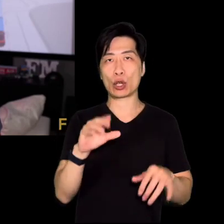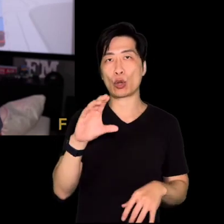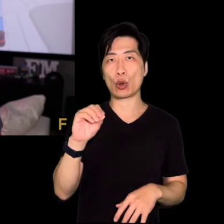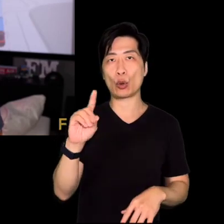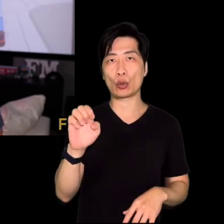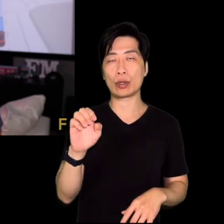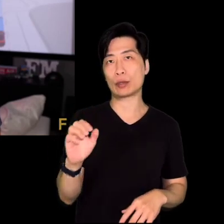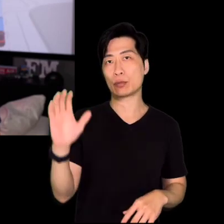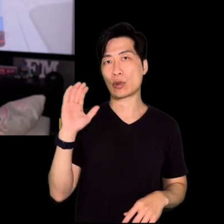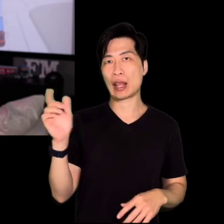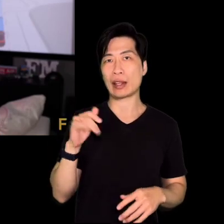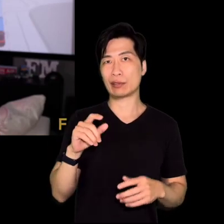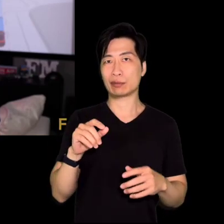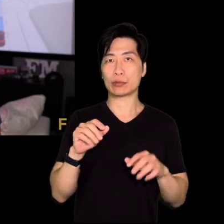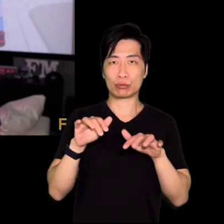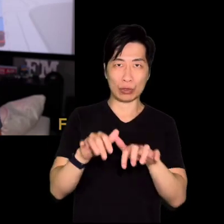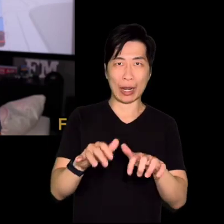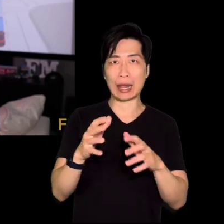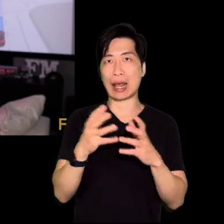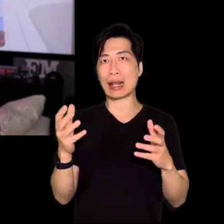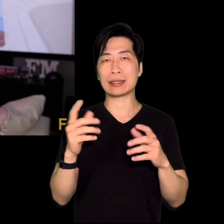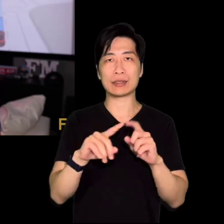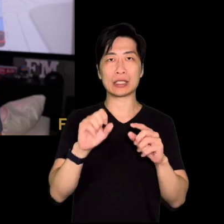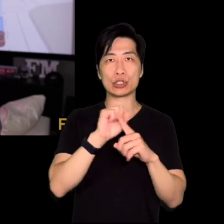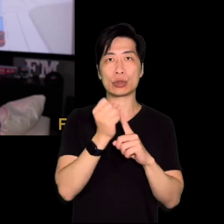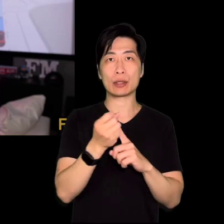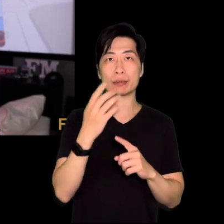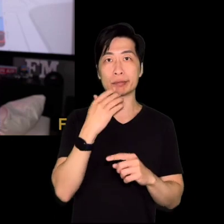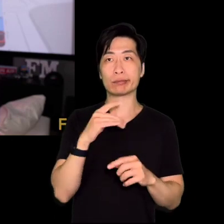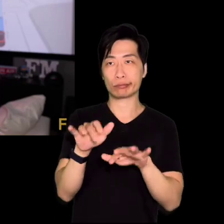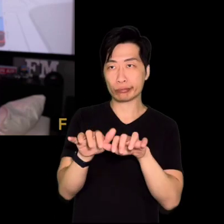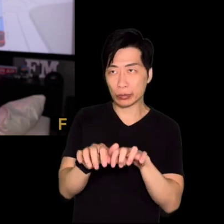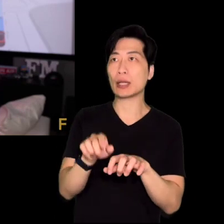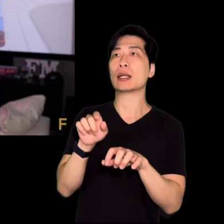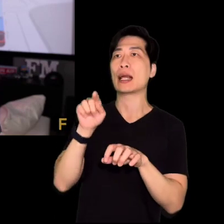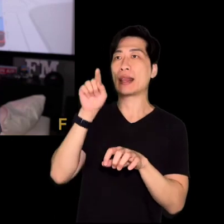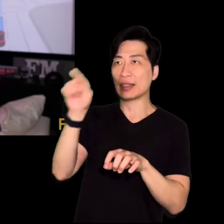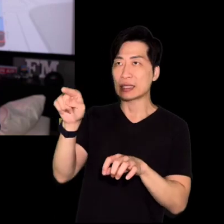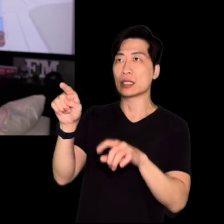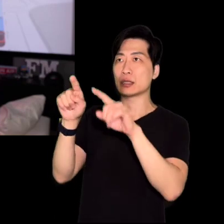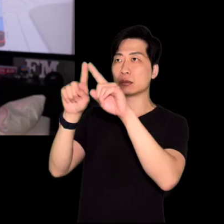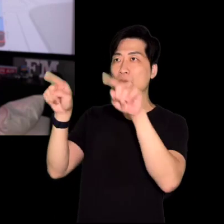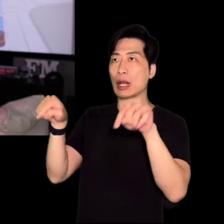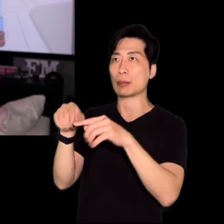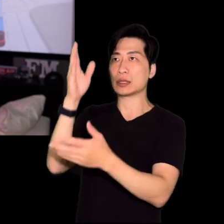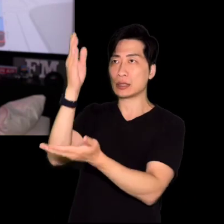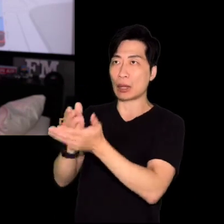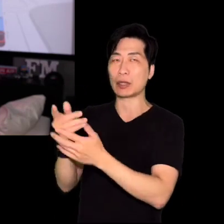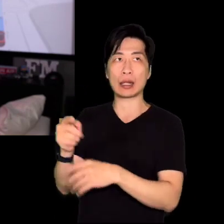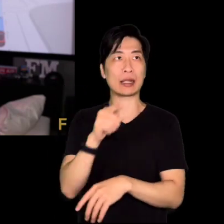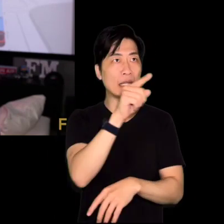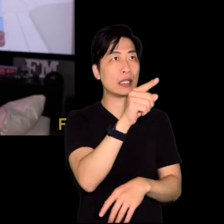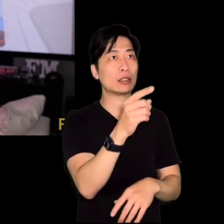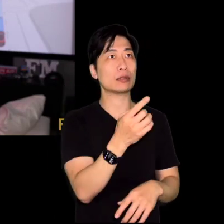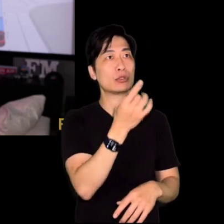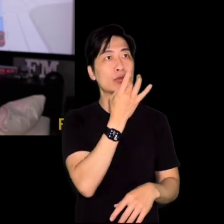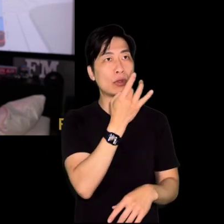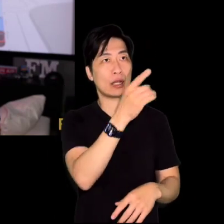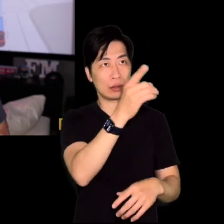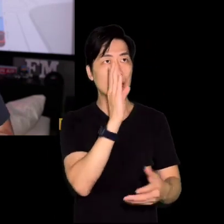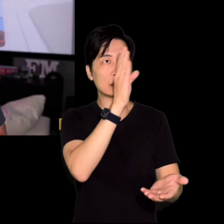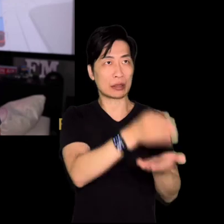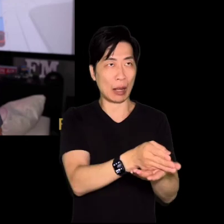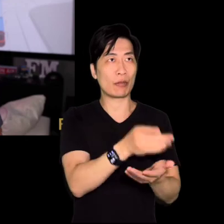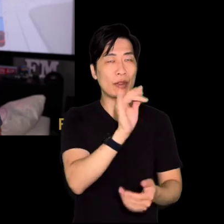had to write in a lot of situations where they're saying, hey, this is a stop sign, stop for the stop sign. This is a traffic light, stop for the traffic